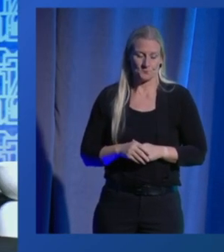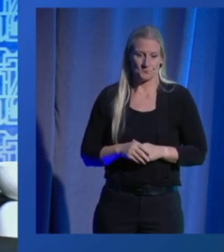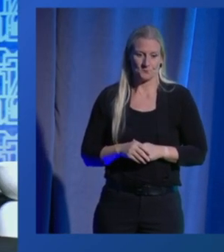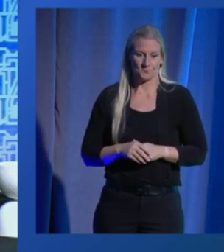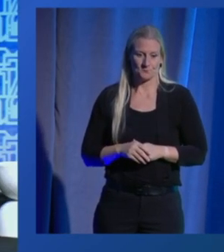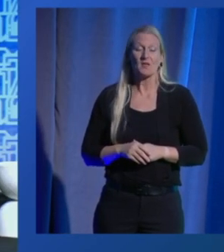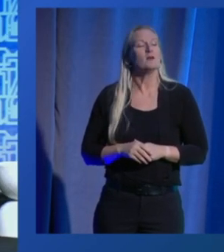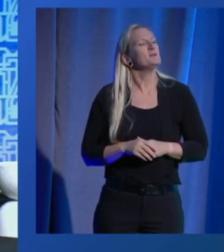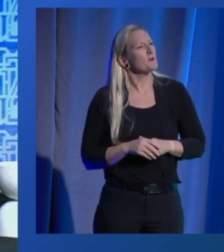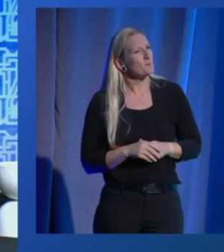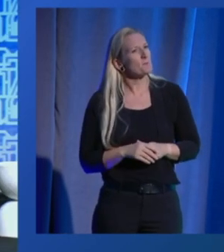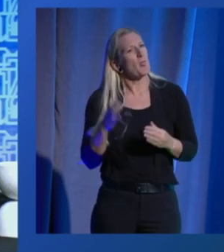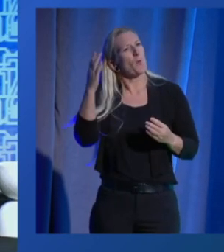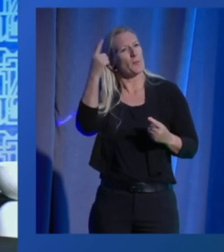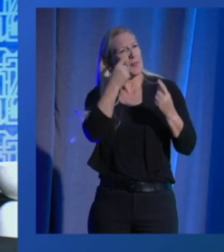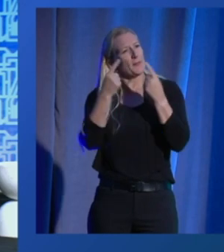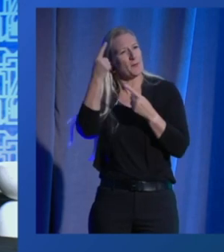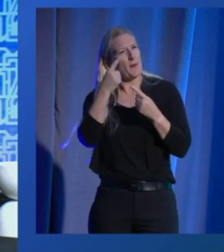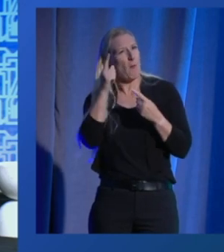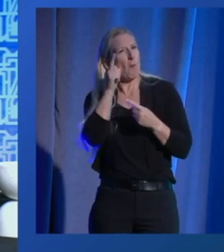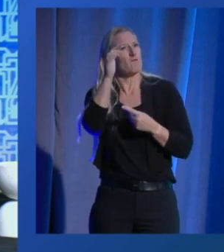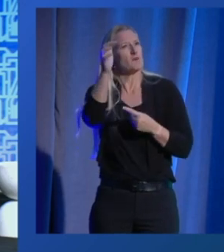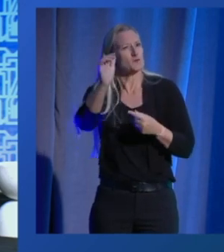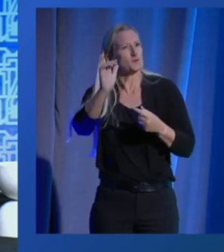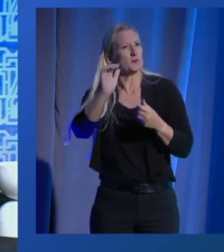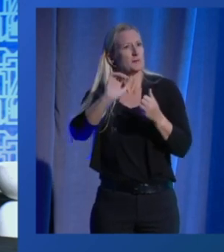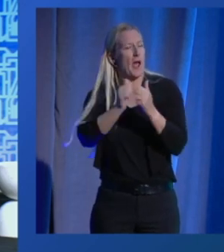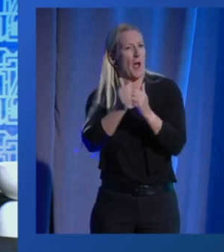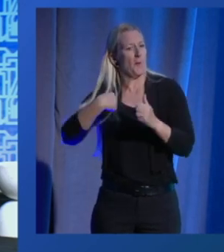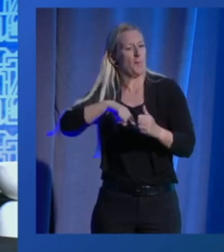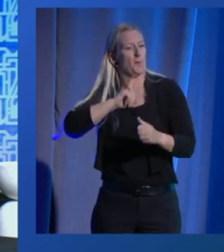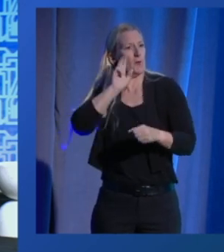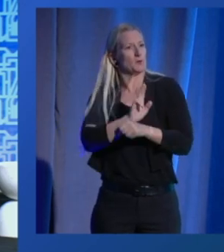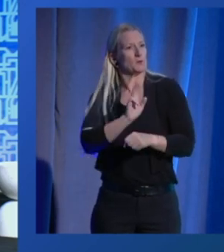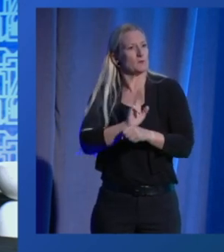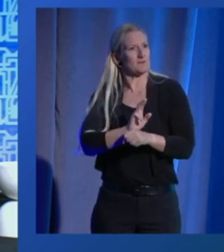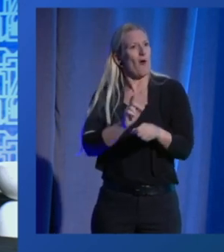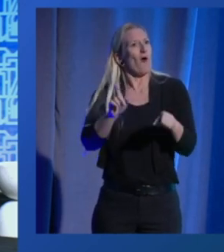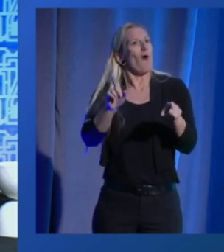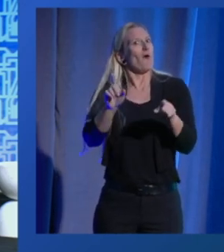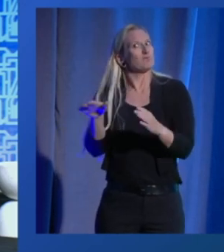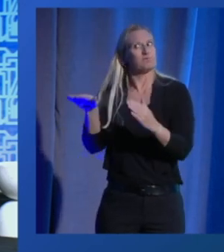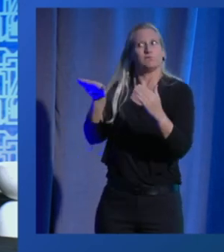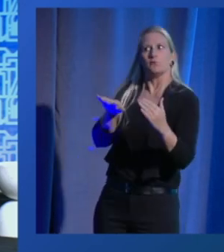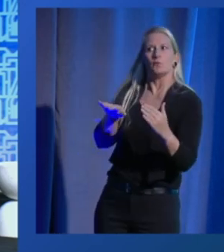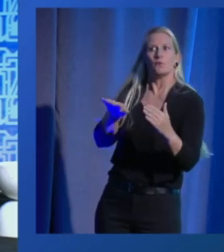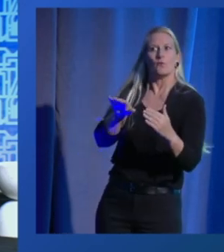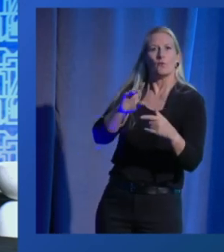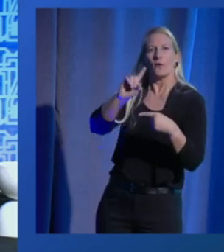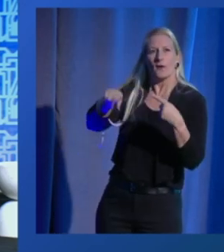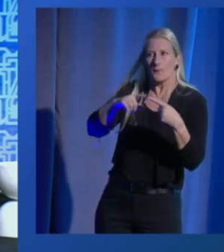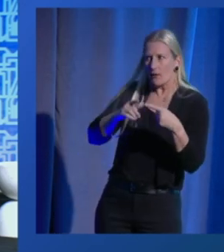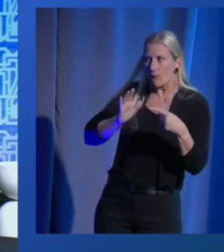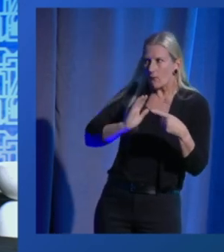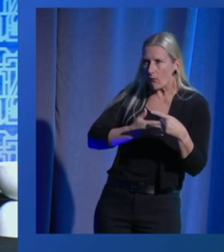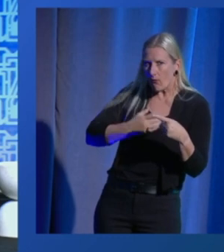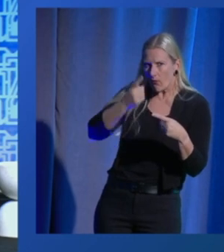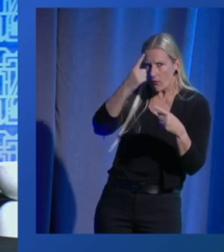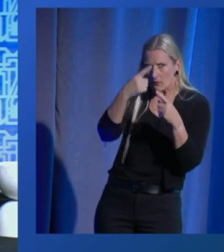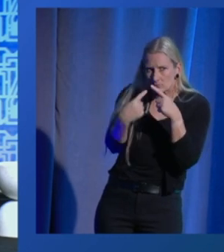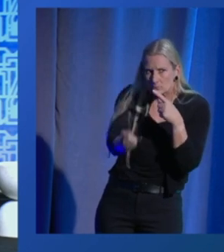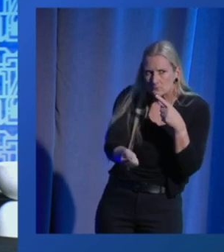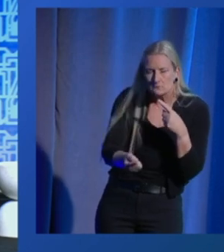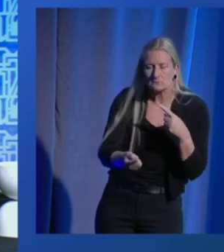talking about how we're going to utilize AI we also have to think about adversaries so what are some challenges and risks